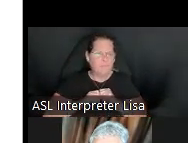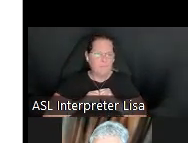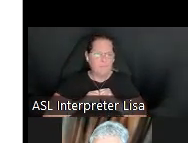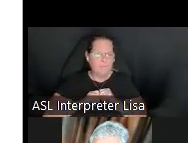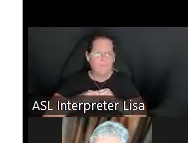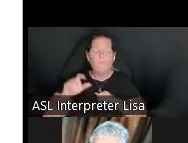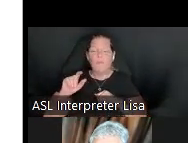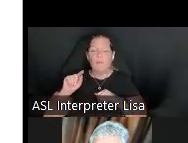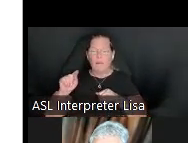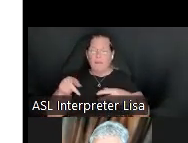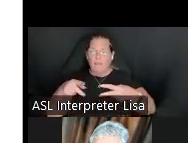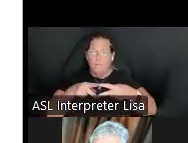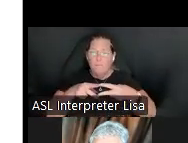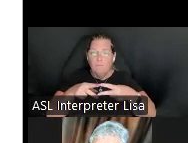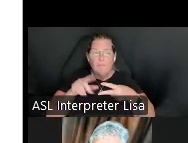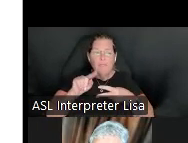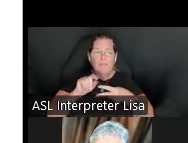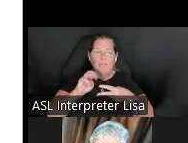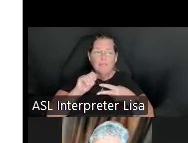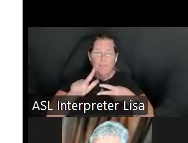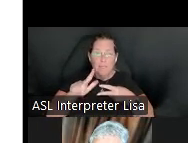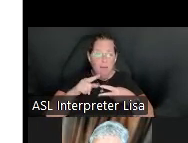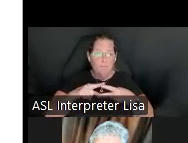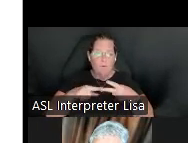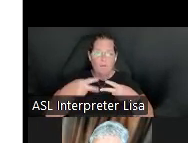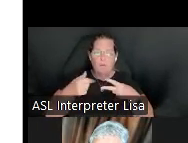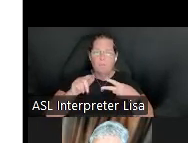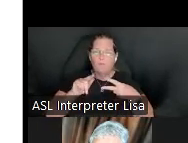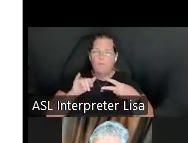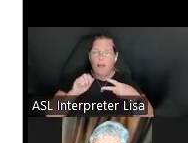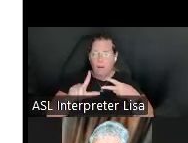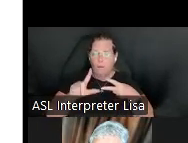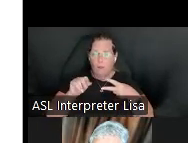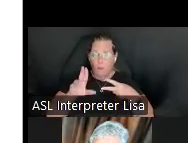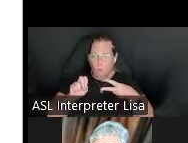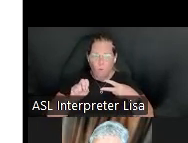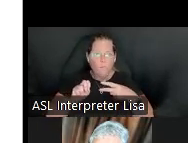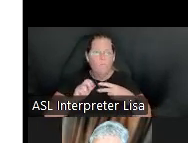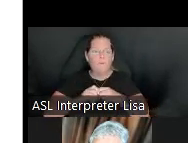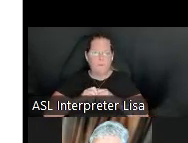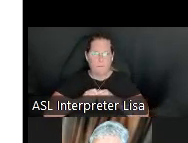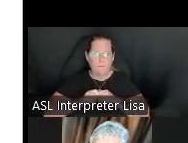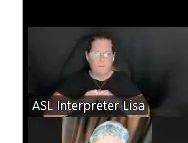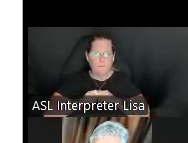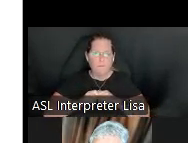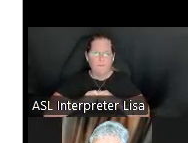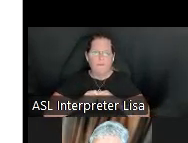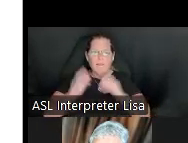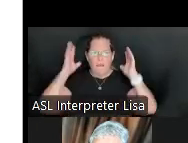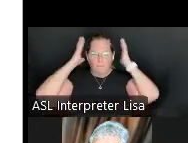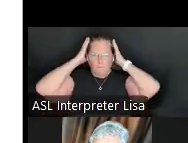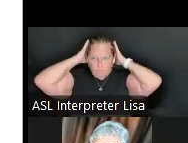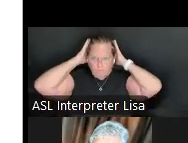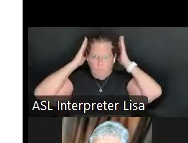And this is a description of the temporal lobe, where it's located, injuries associated with the temporal lobe